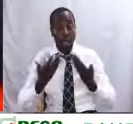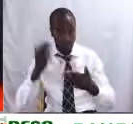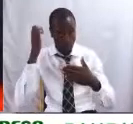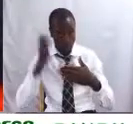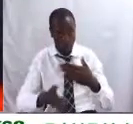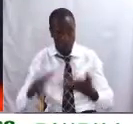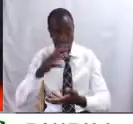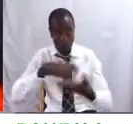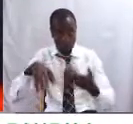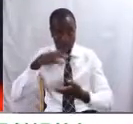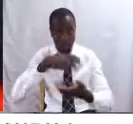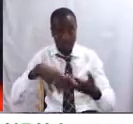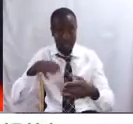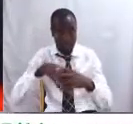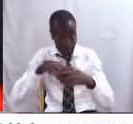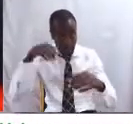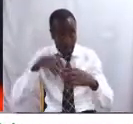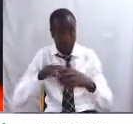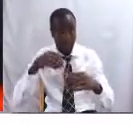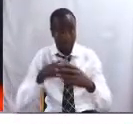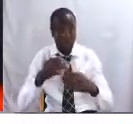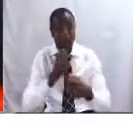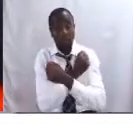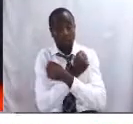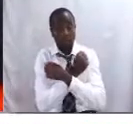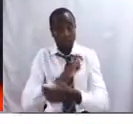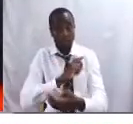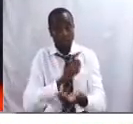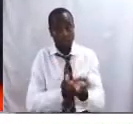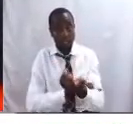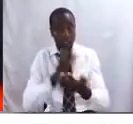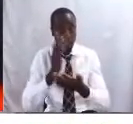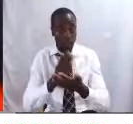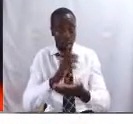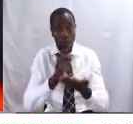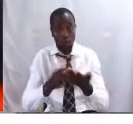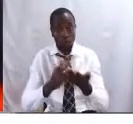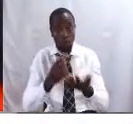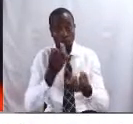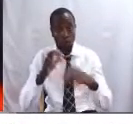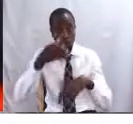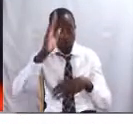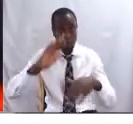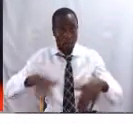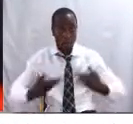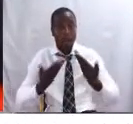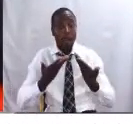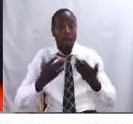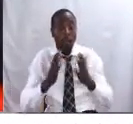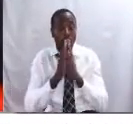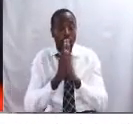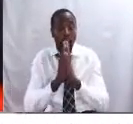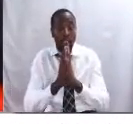mixing ourselves and coming out of the love and grace and the true gospel of God. How I pray that